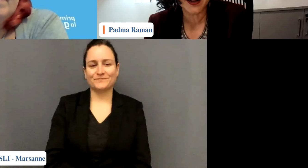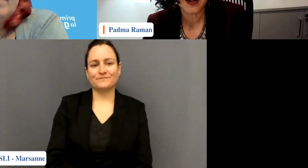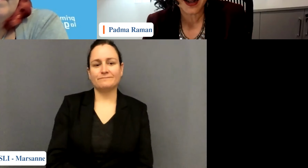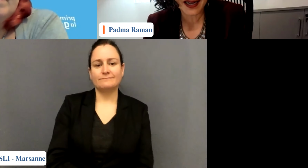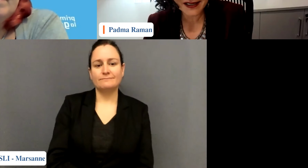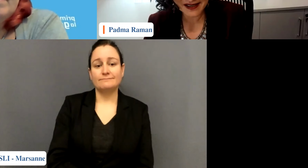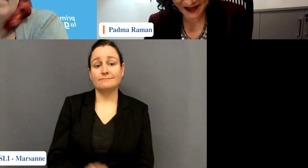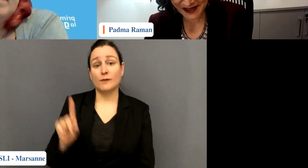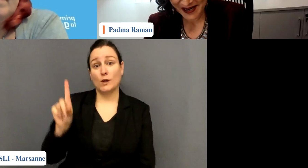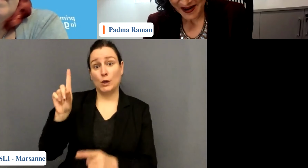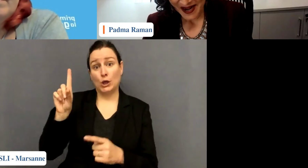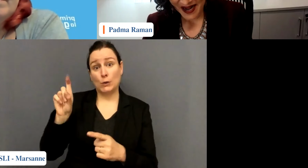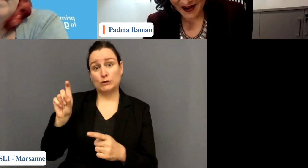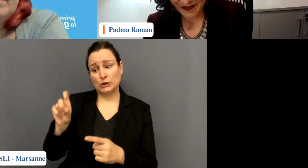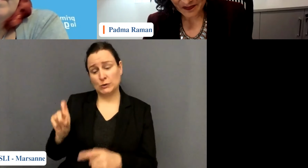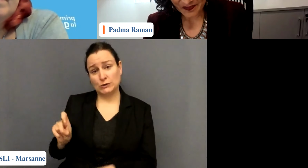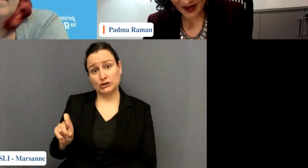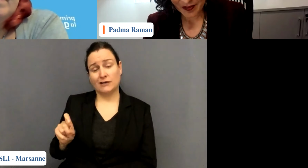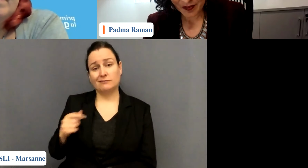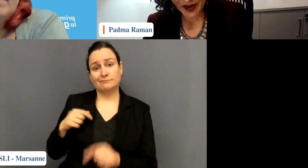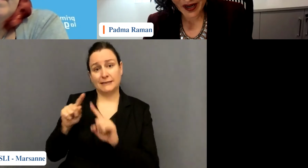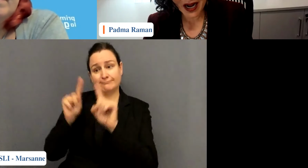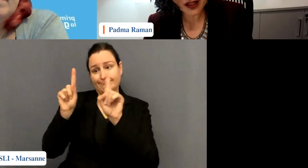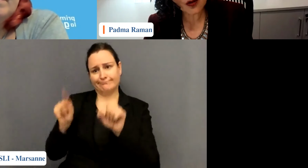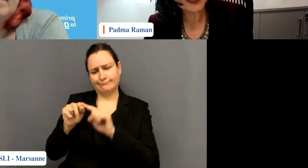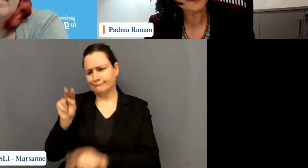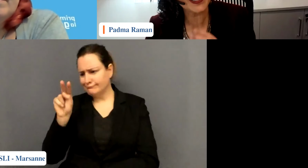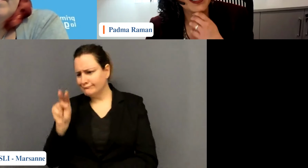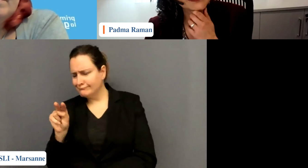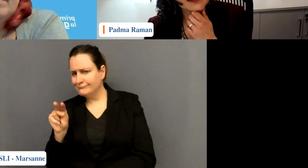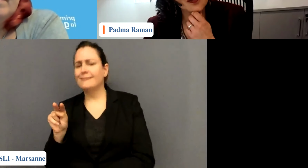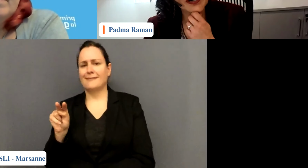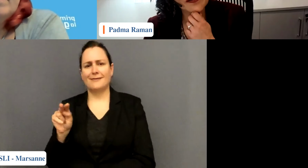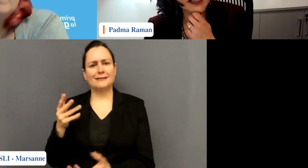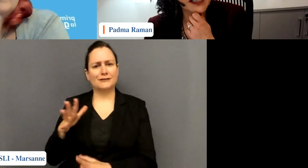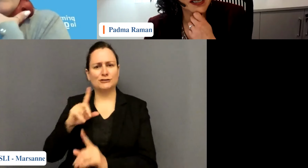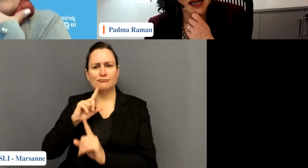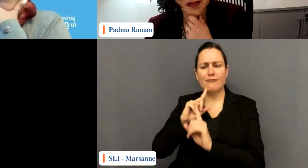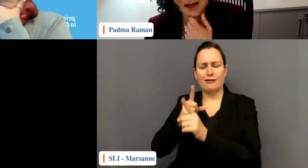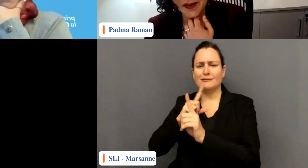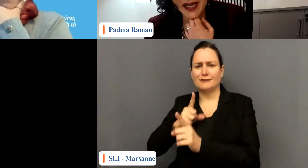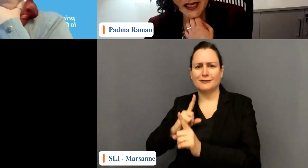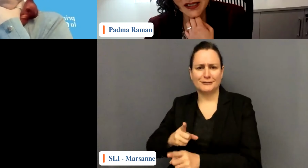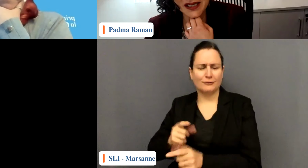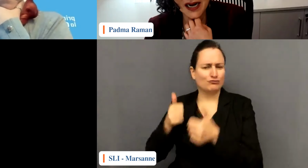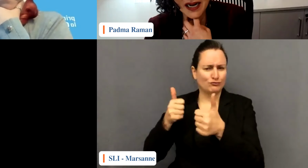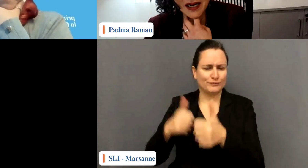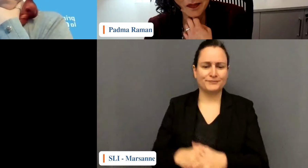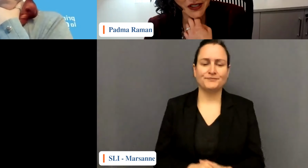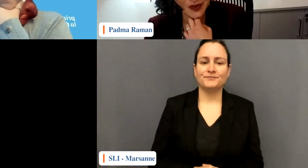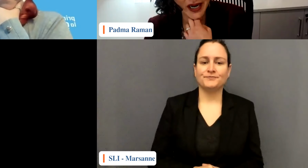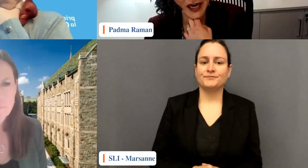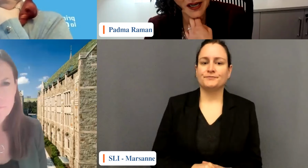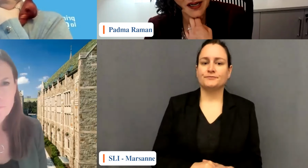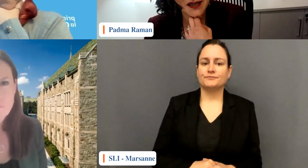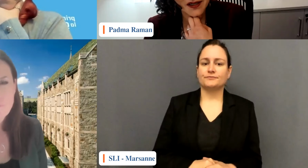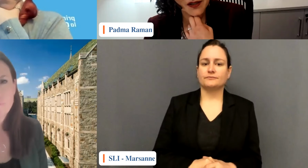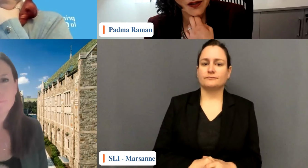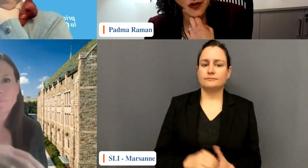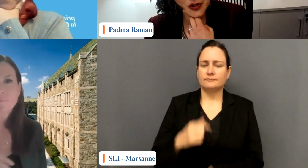being answered. But I thought I would ask, one of the things that's come up is the link